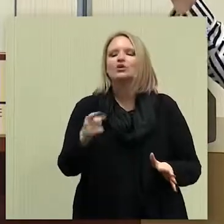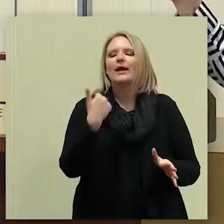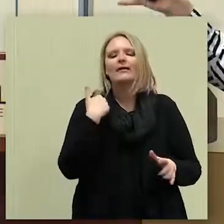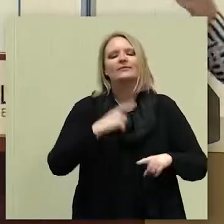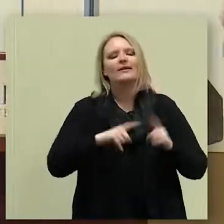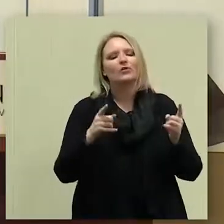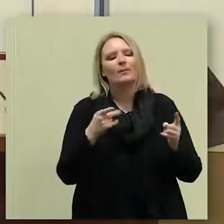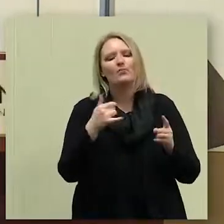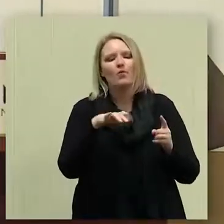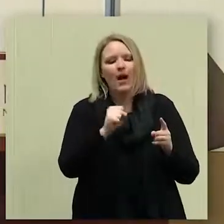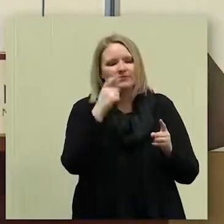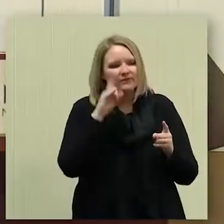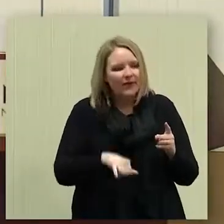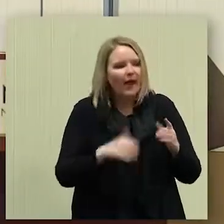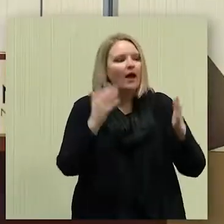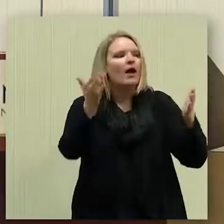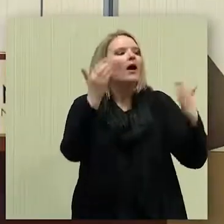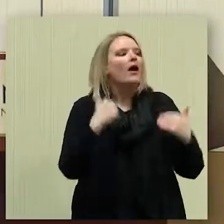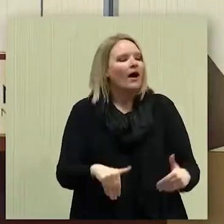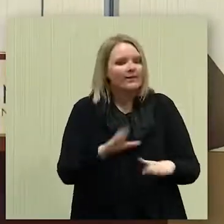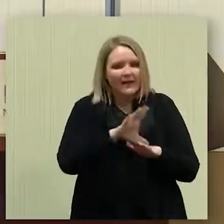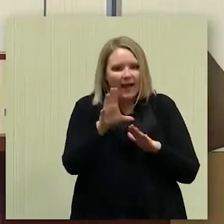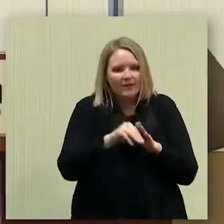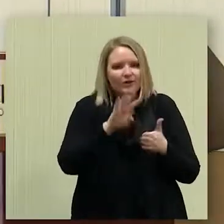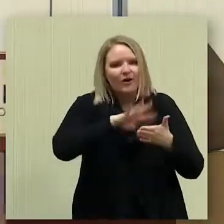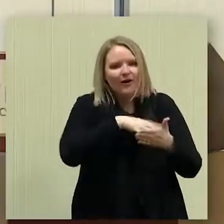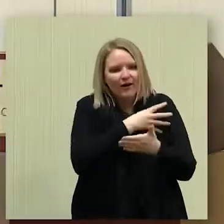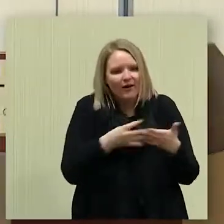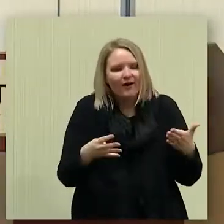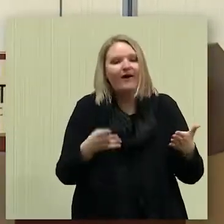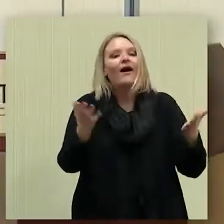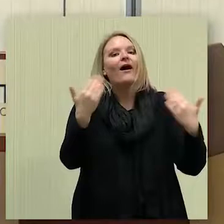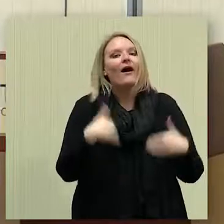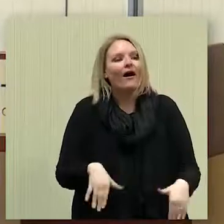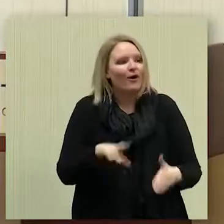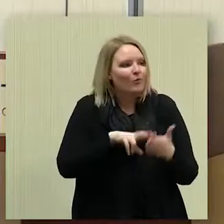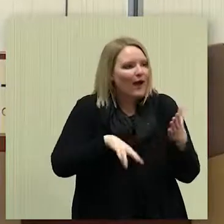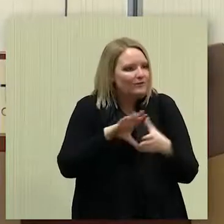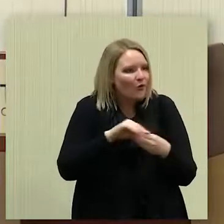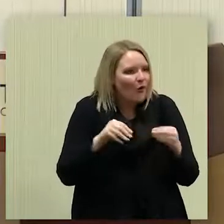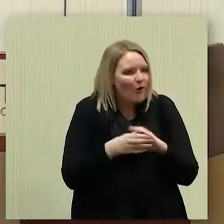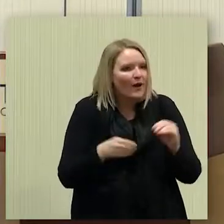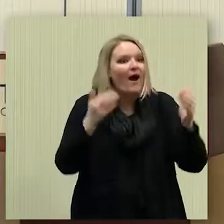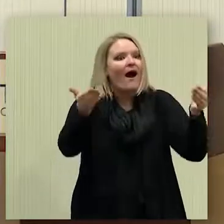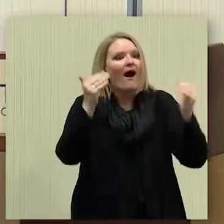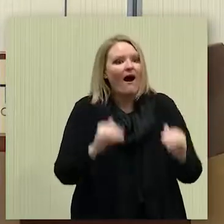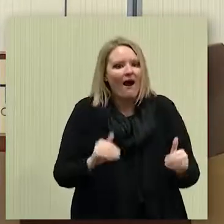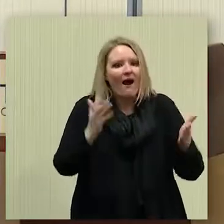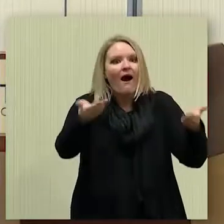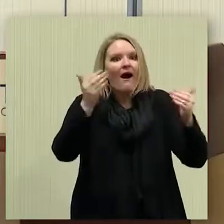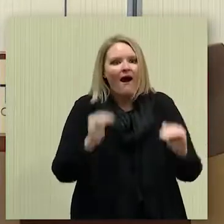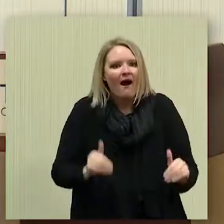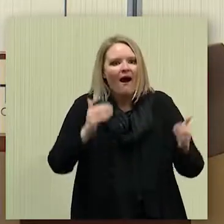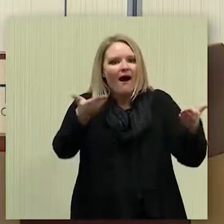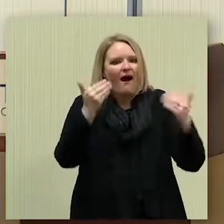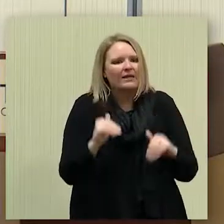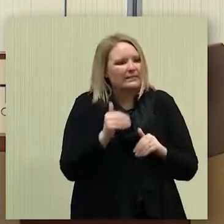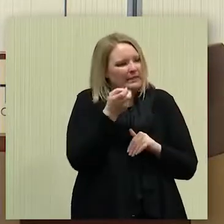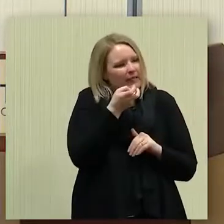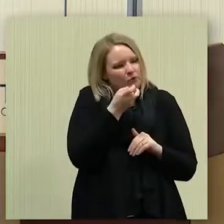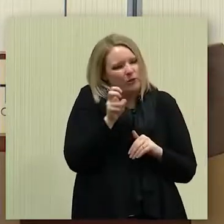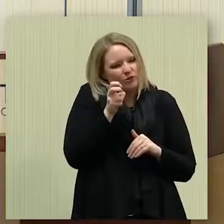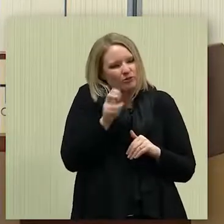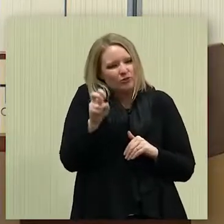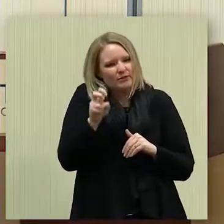props for that. Then they did a calendar activity. Then they read a story. Each one of those is there's a